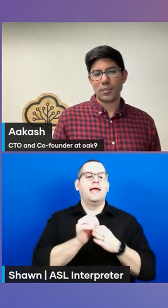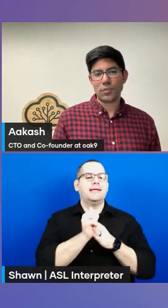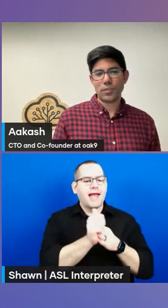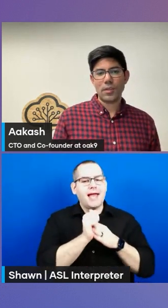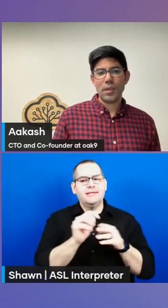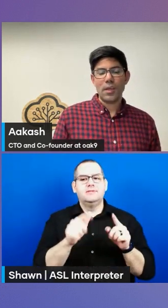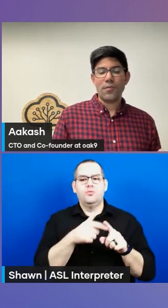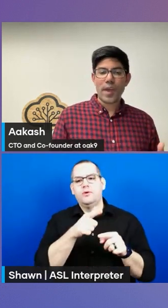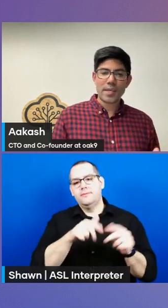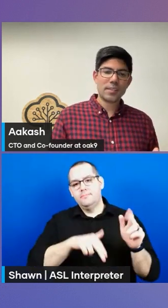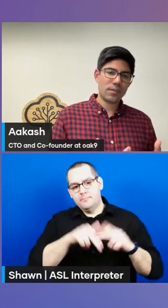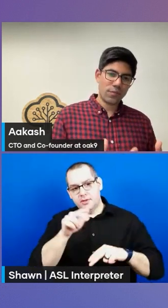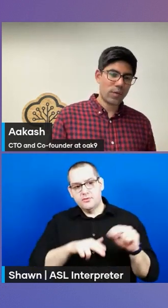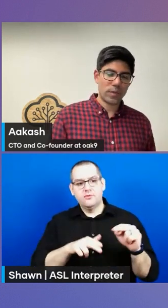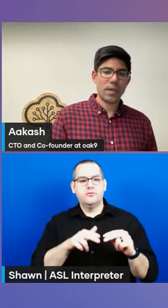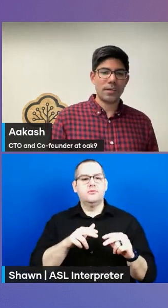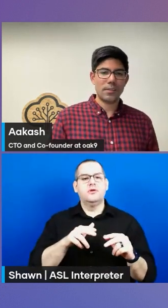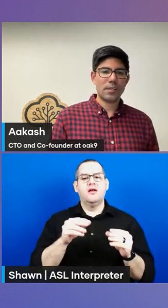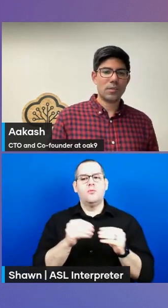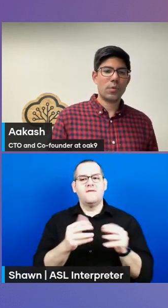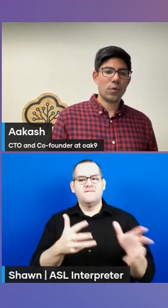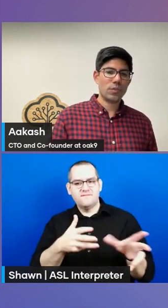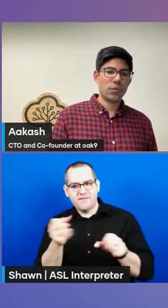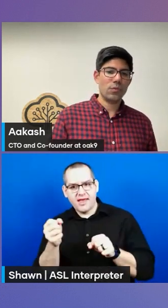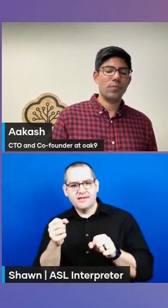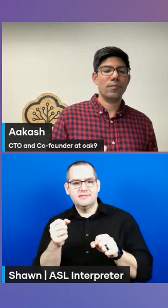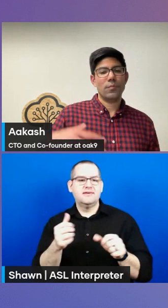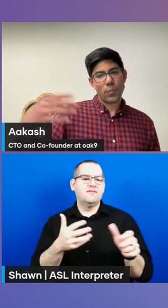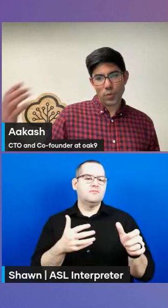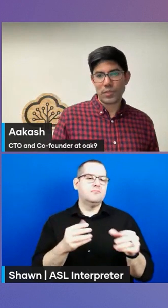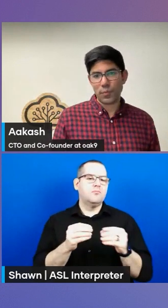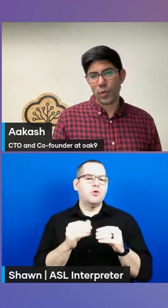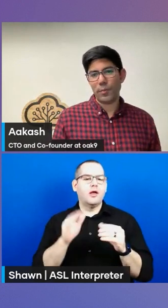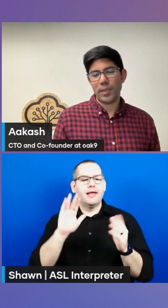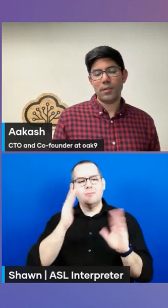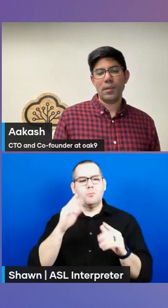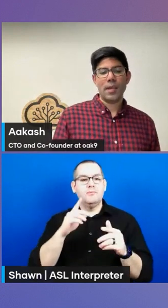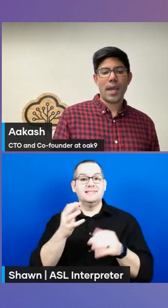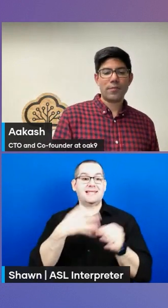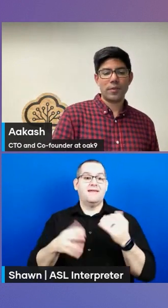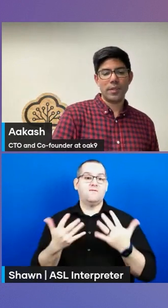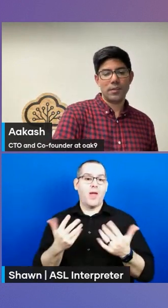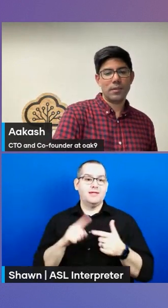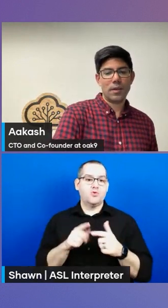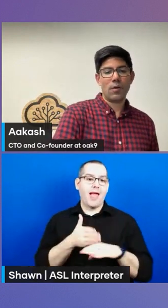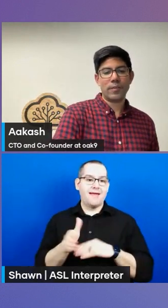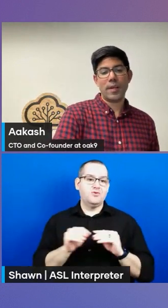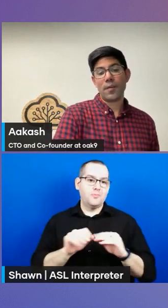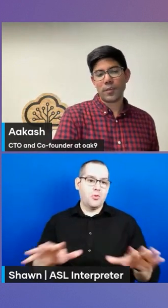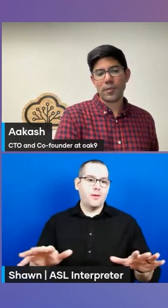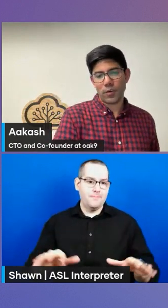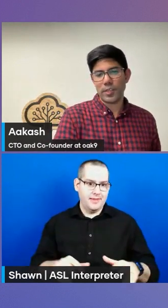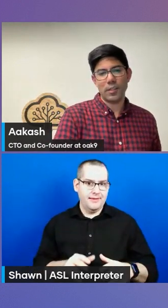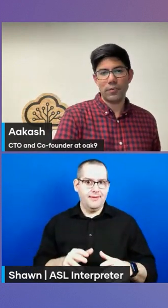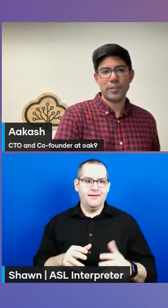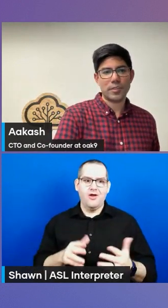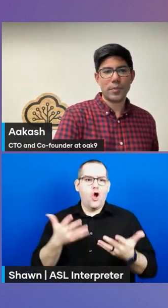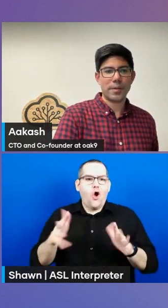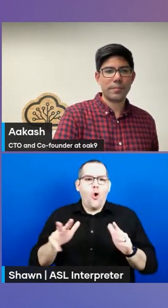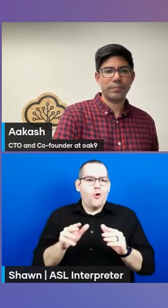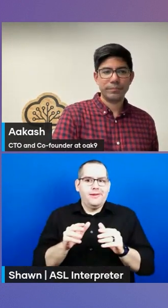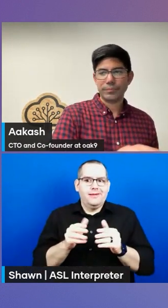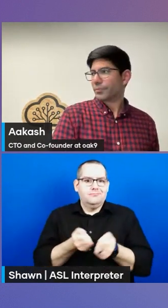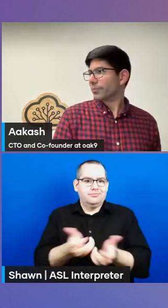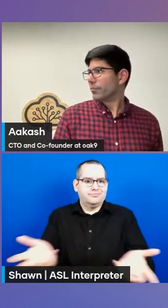architectures, fast and frequent guidance as opposed to post-deployment after they've already delivered